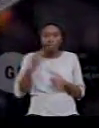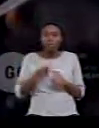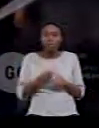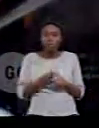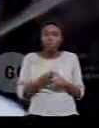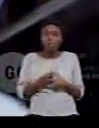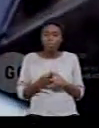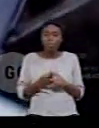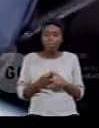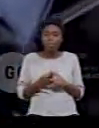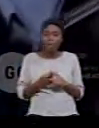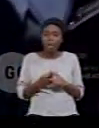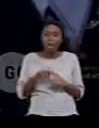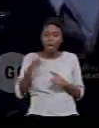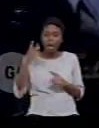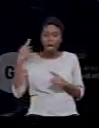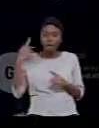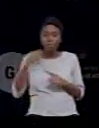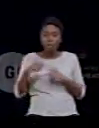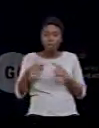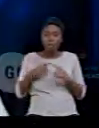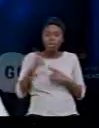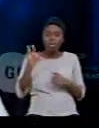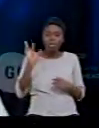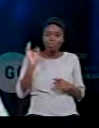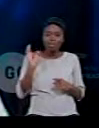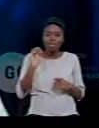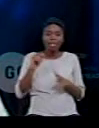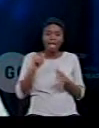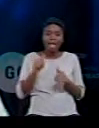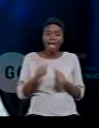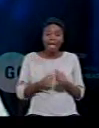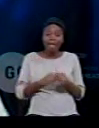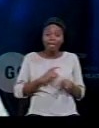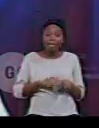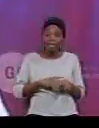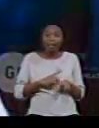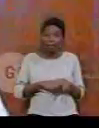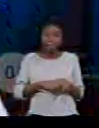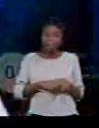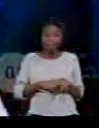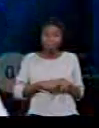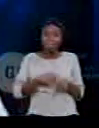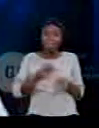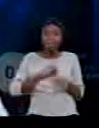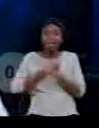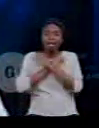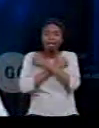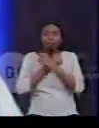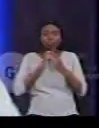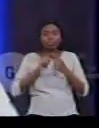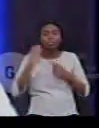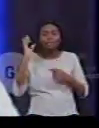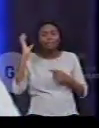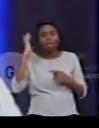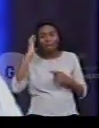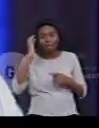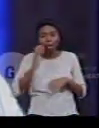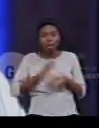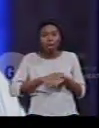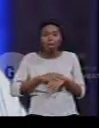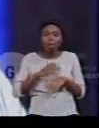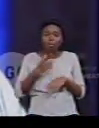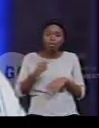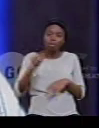Treasure FM when he's preaching. Every time whenever he has any program, I love to hear. On the